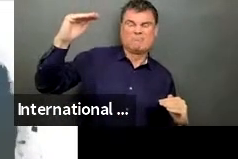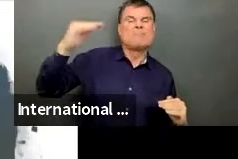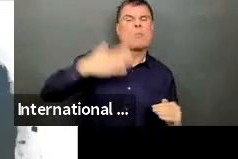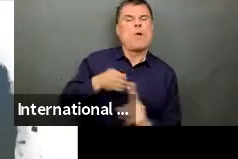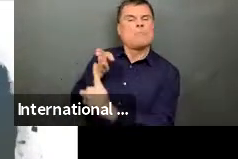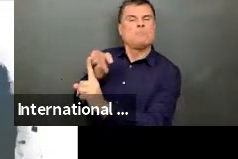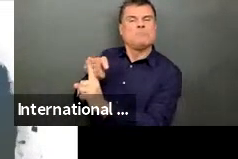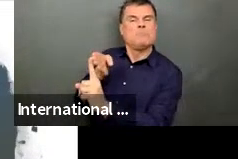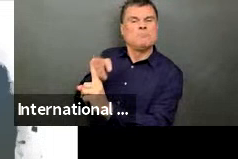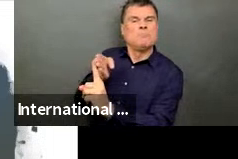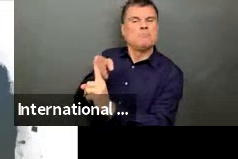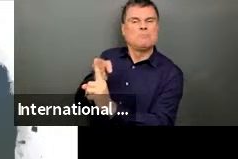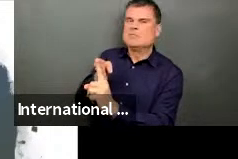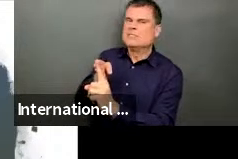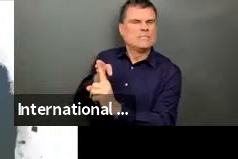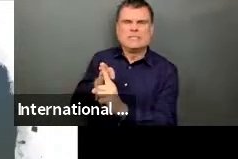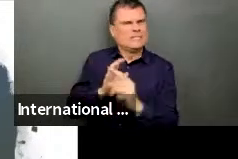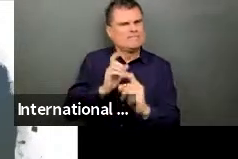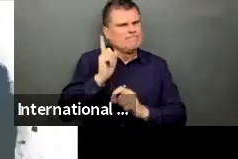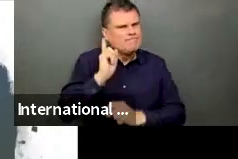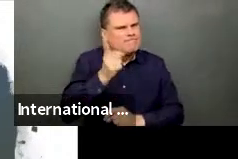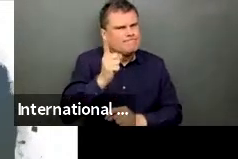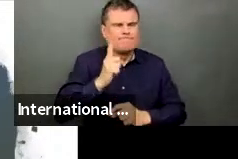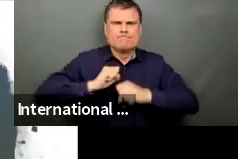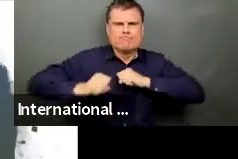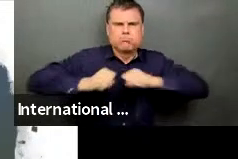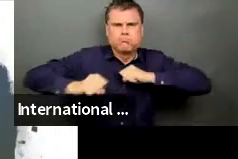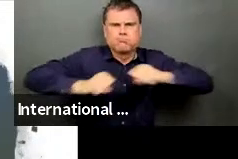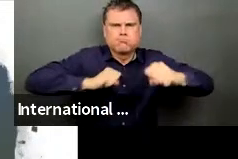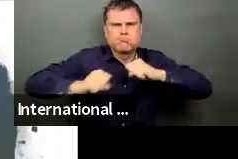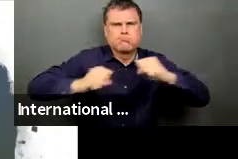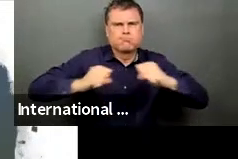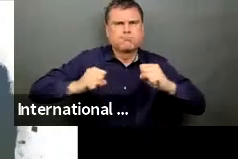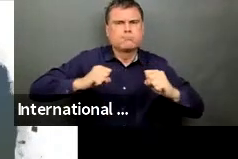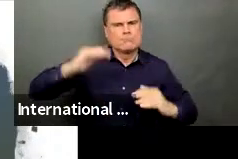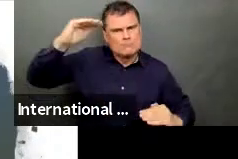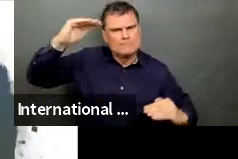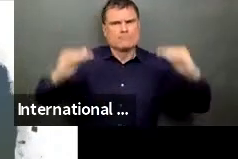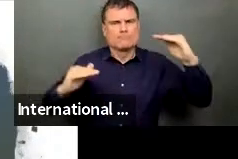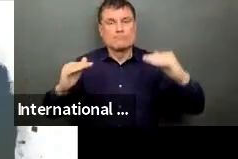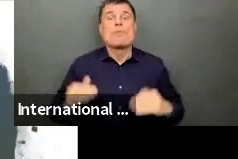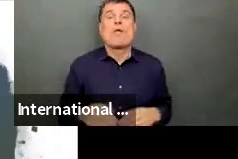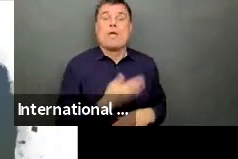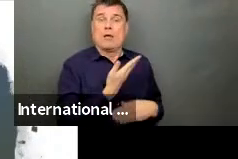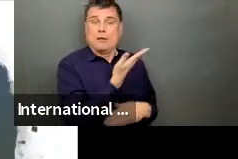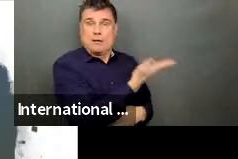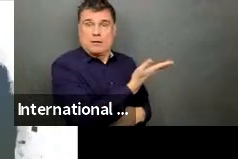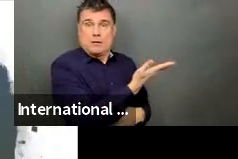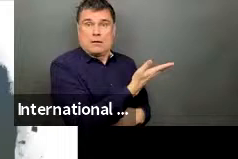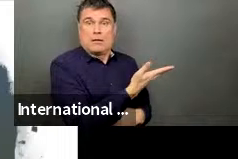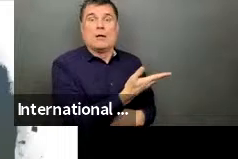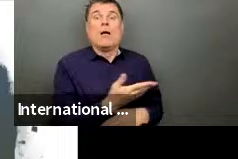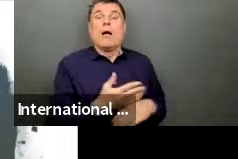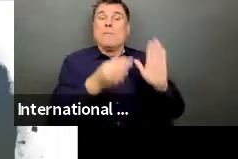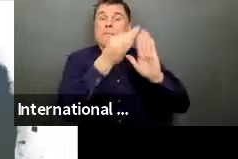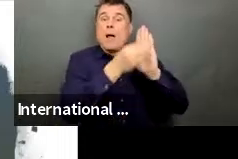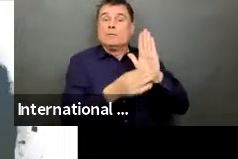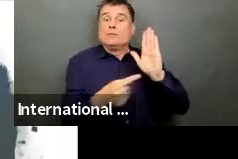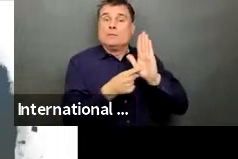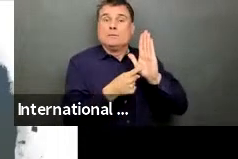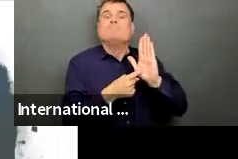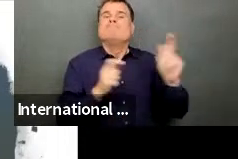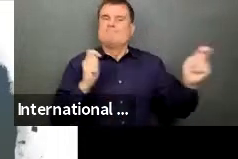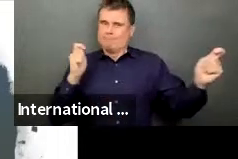In conclusion, the known effects of this South Korean policies on SRB are limited. However, there have